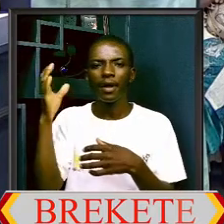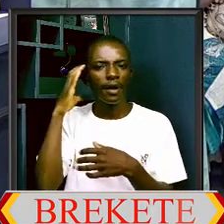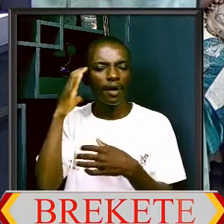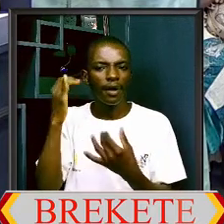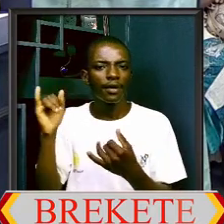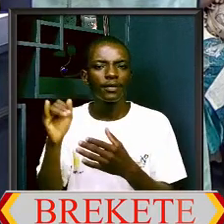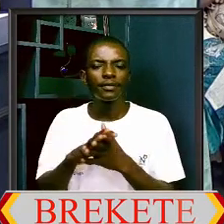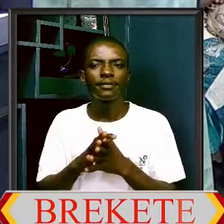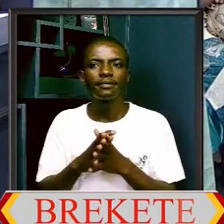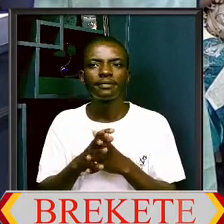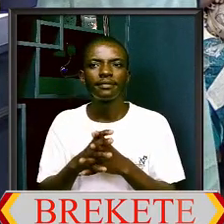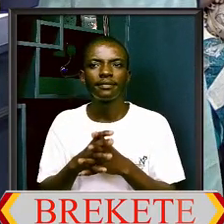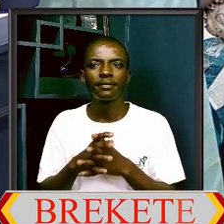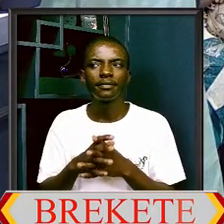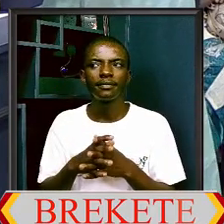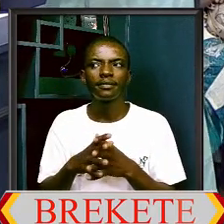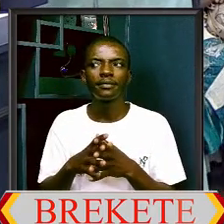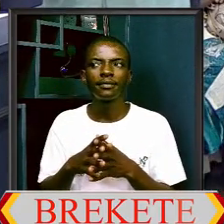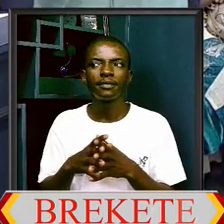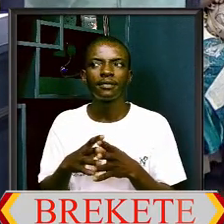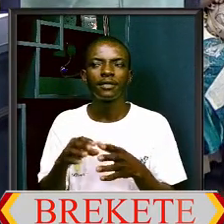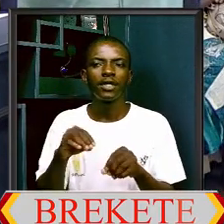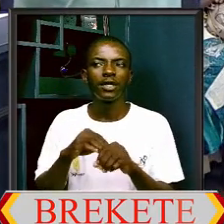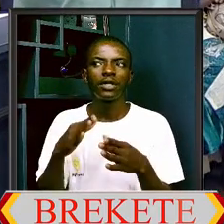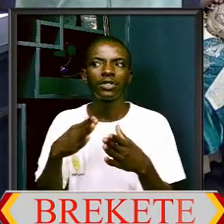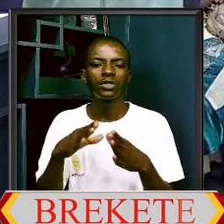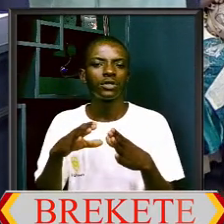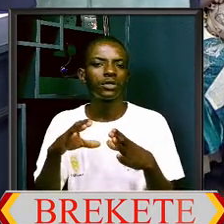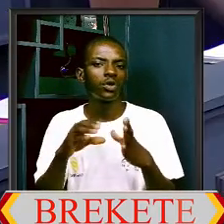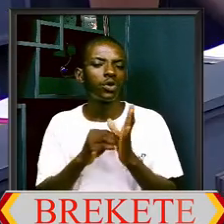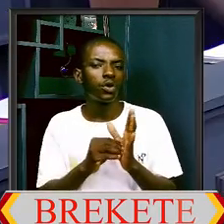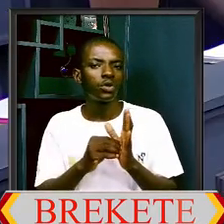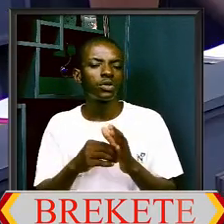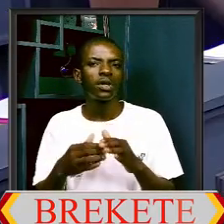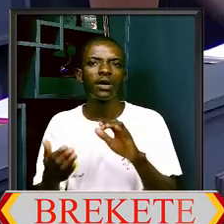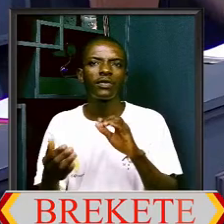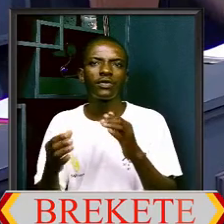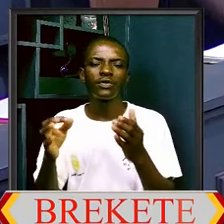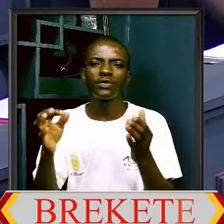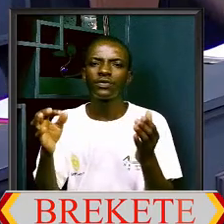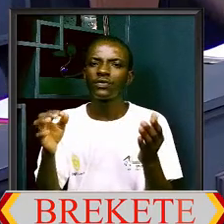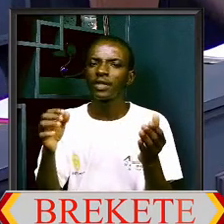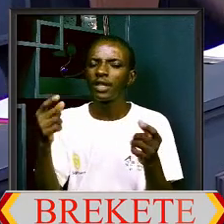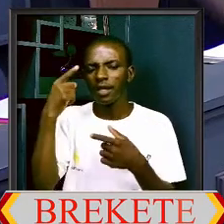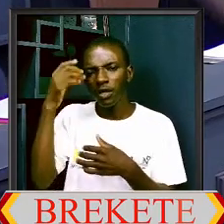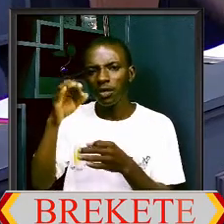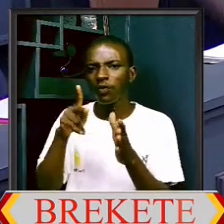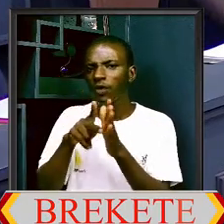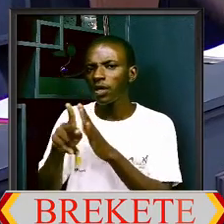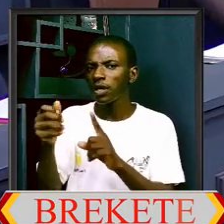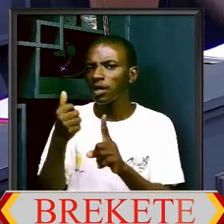hearings considerin in his own case he has even contemplated suicide